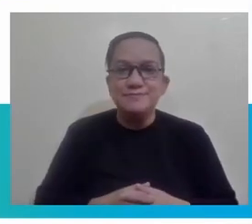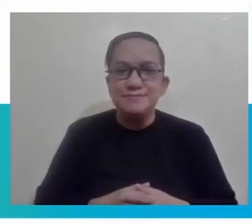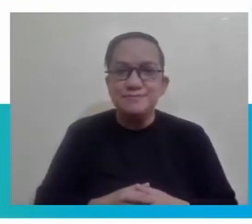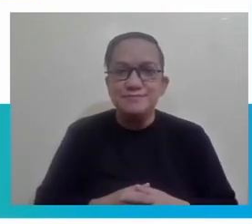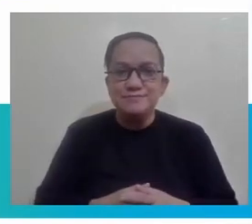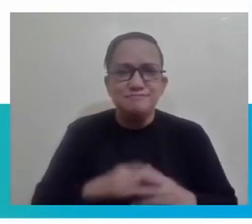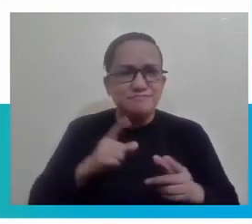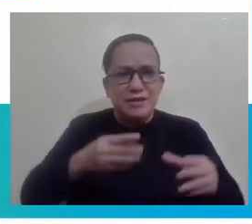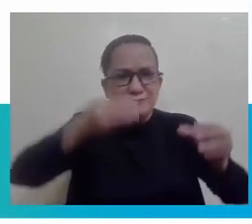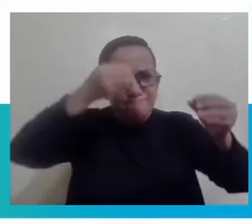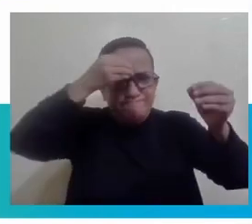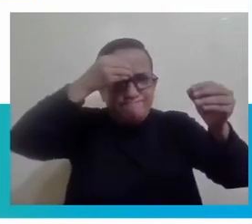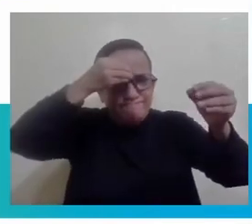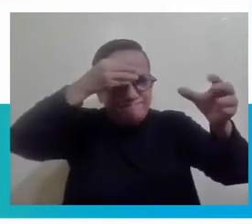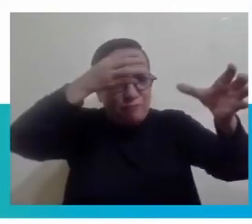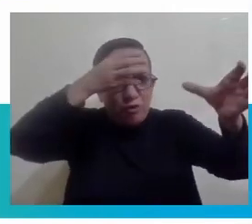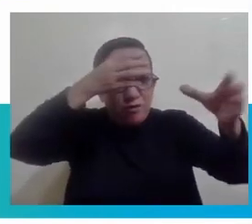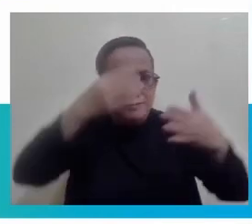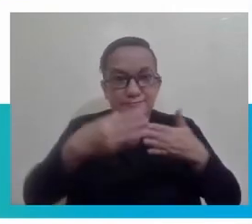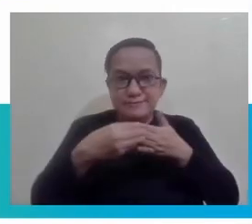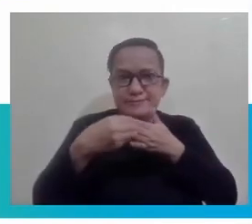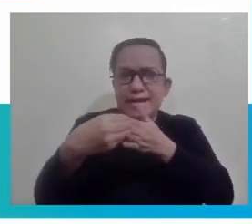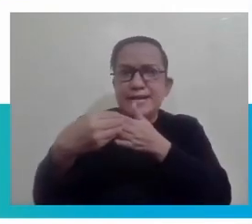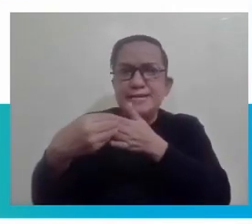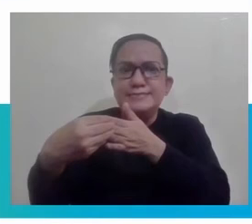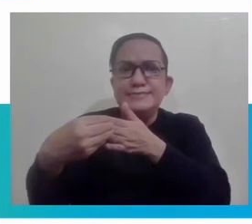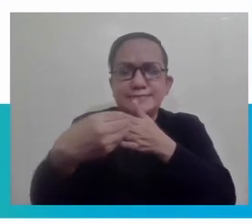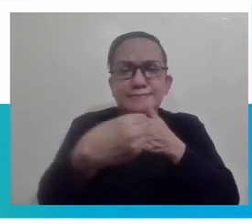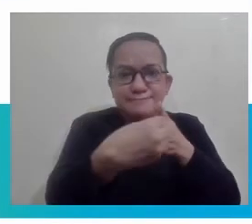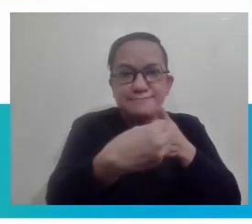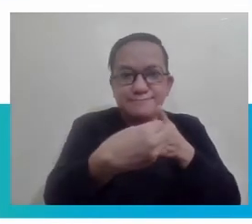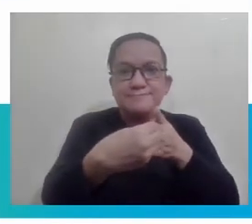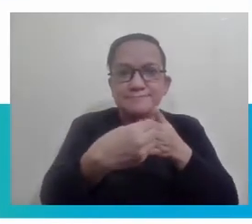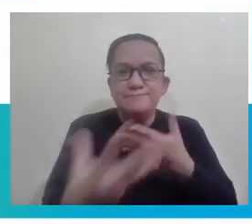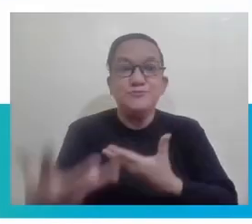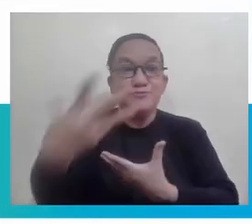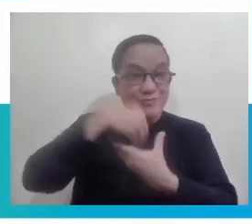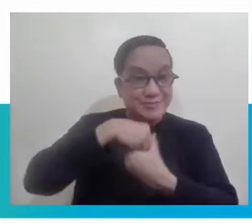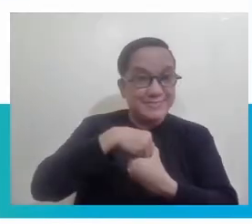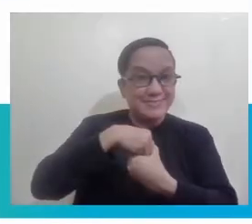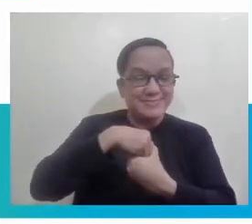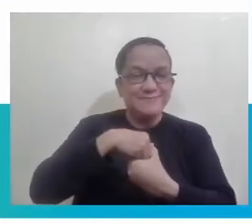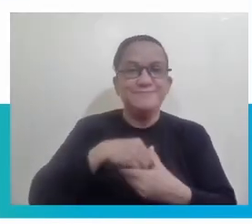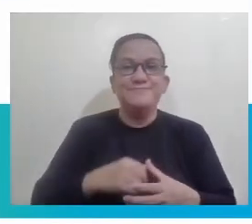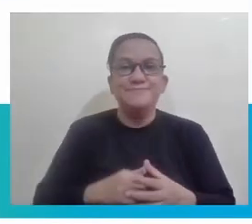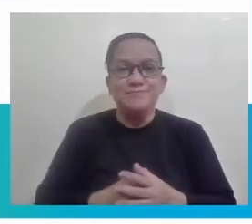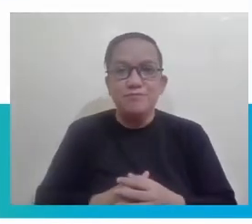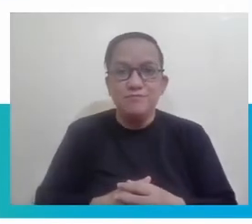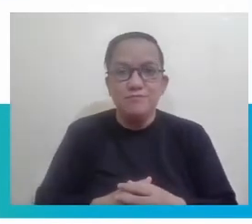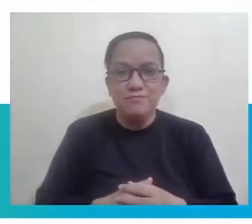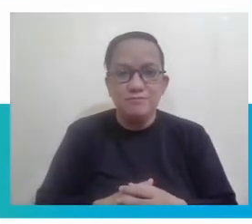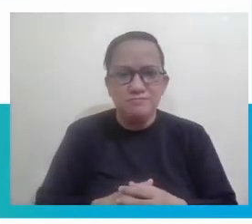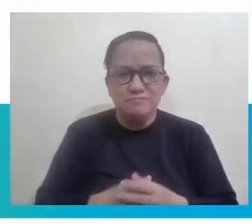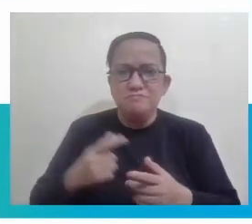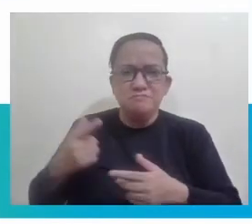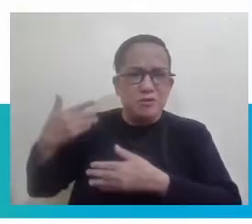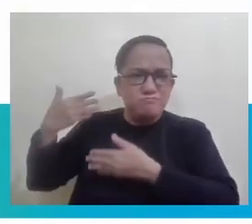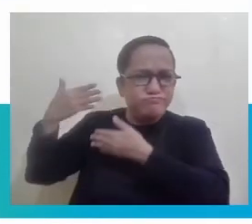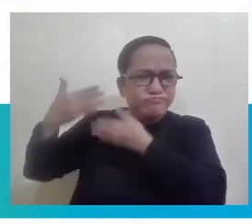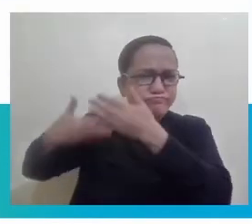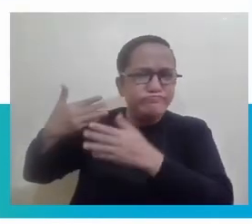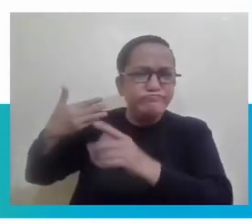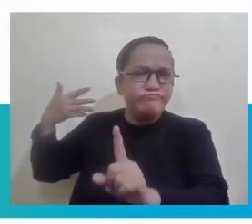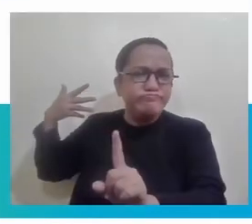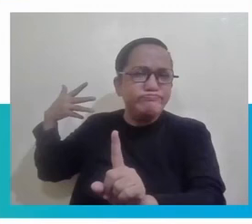Now, on the project level, a long history of cooperation with various parties on areas I